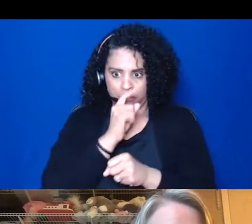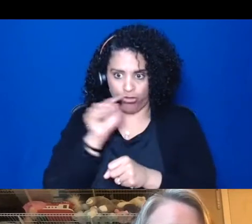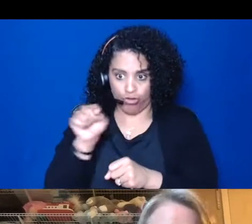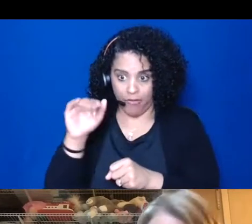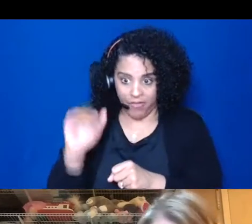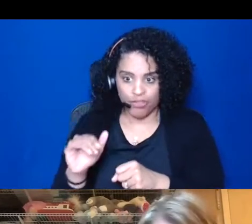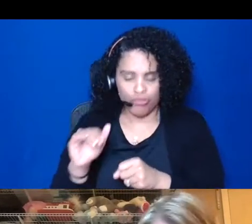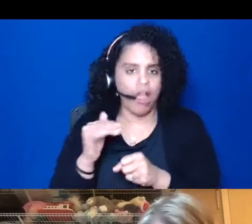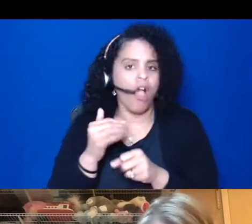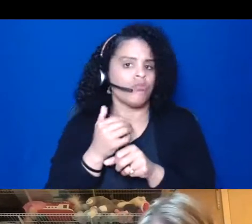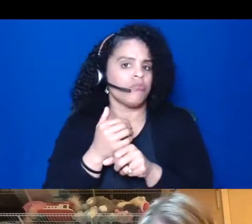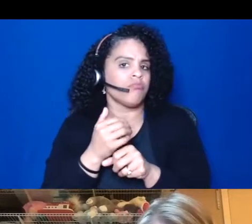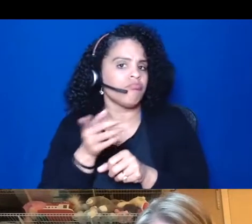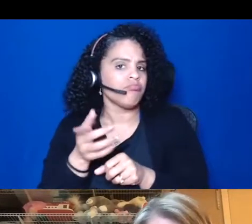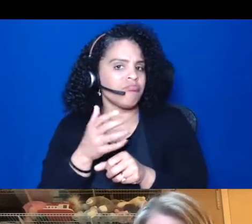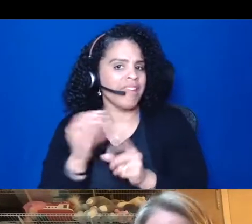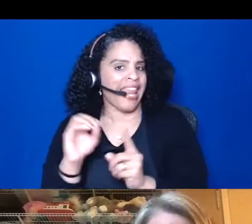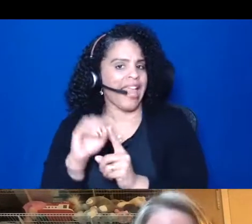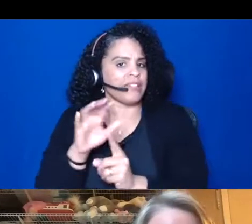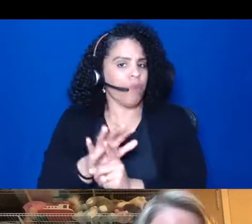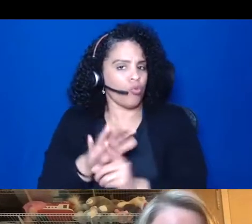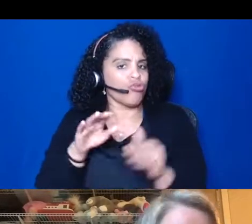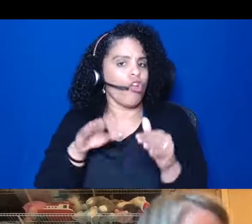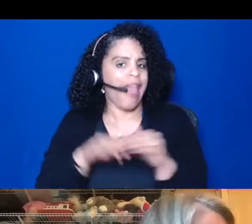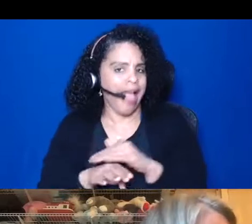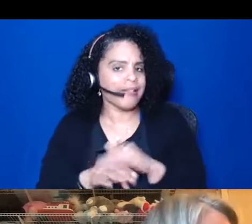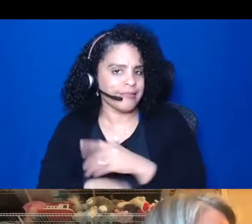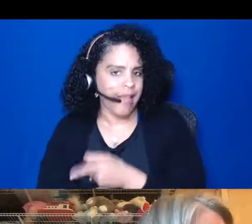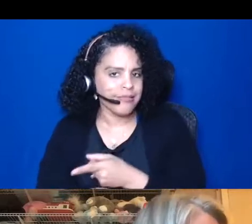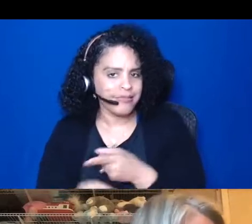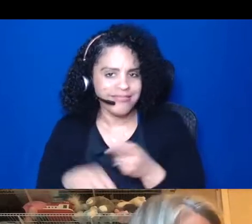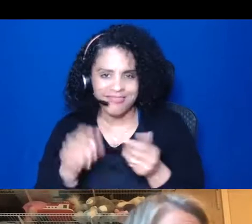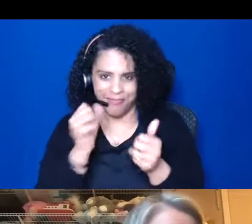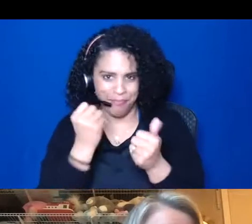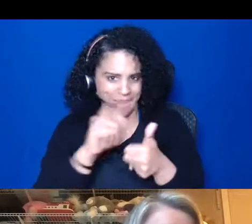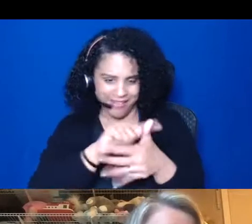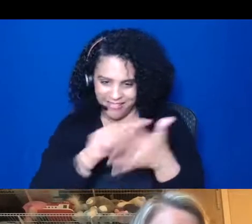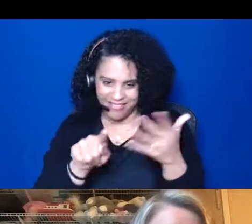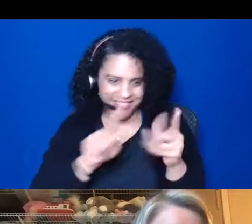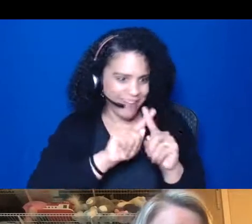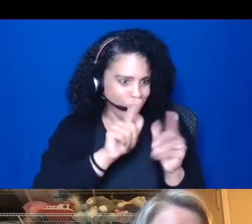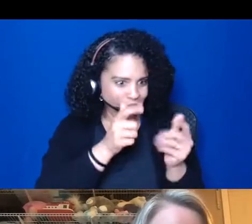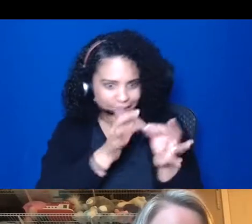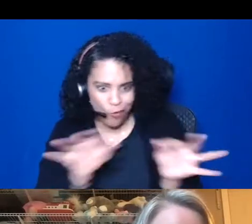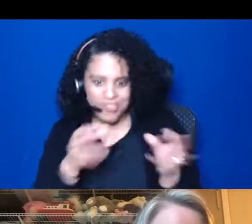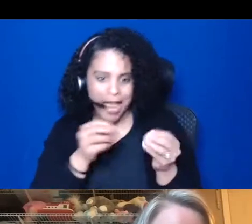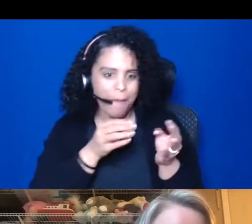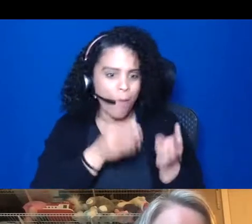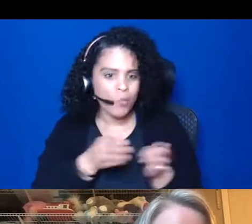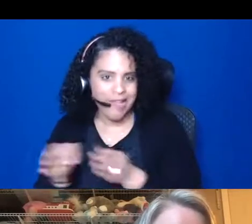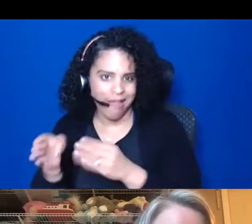is getting exposure and access in all of the languages and modalities that the family is